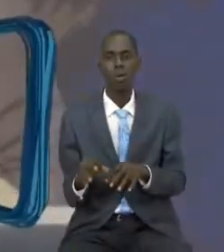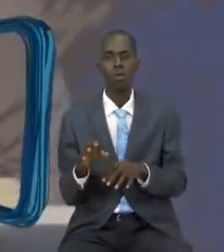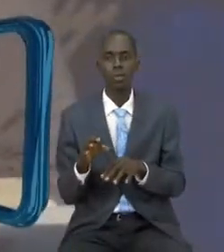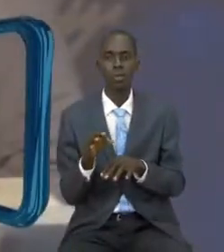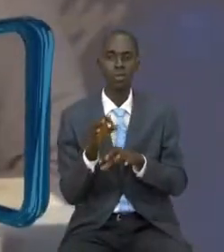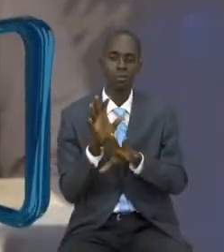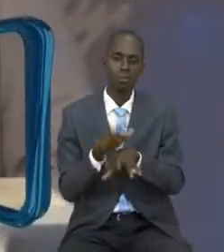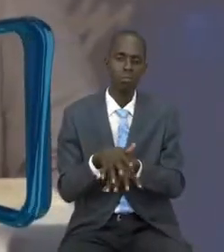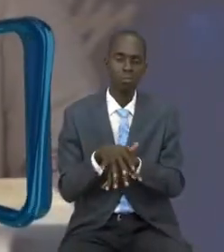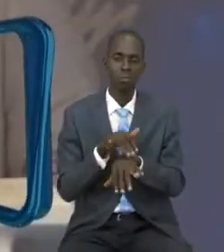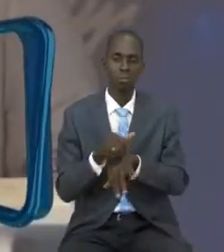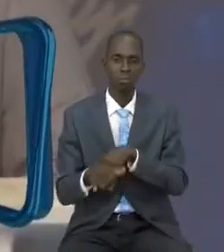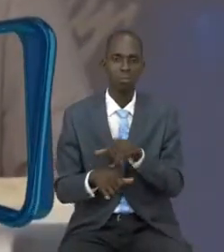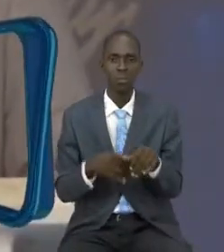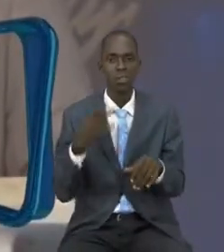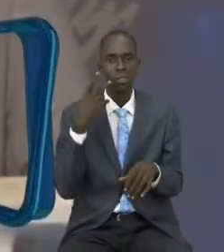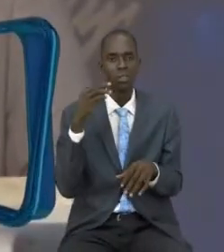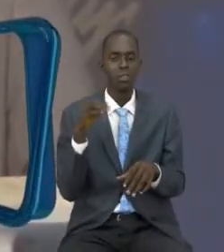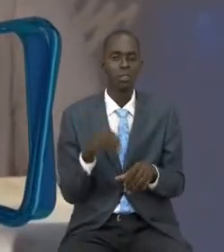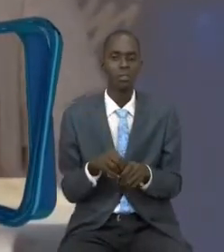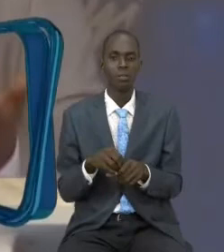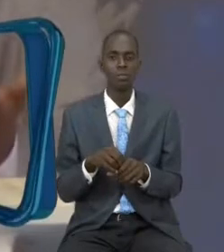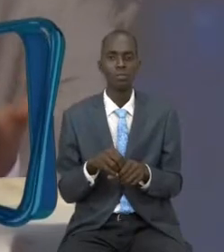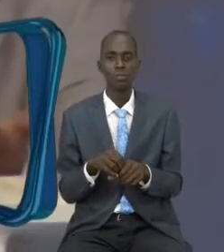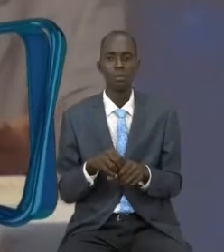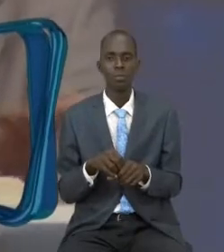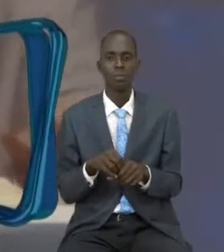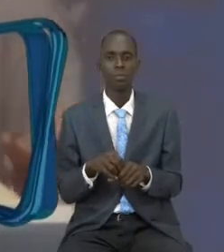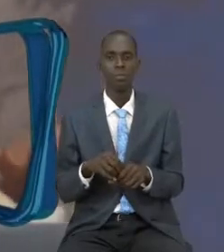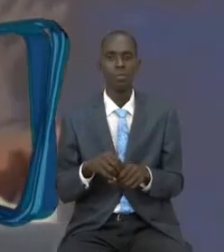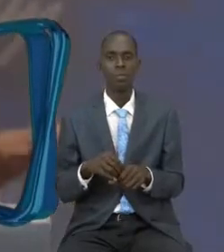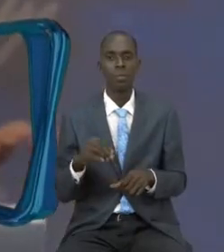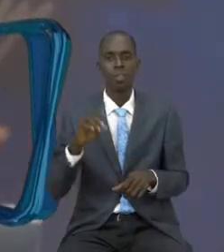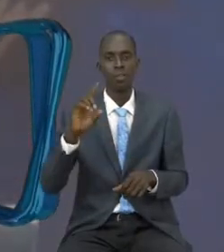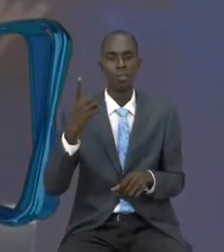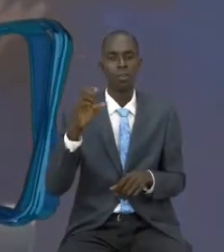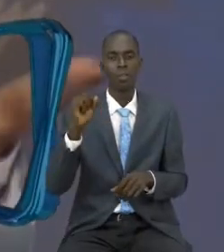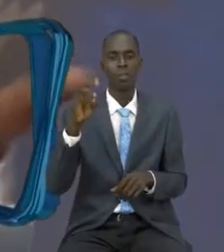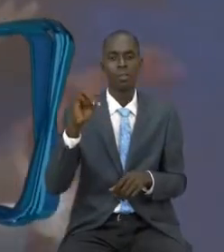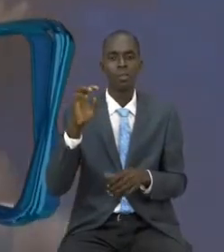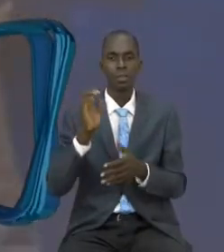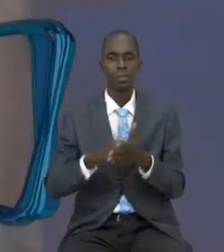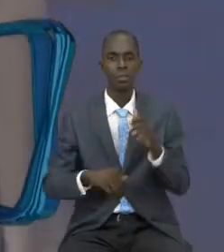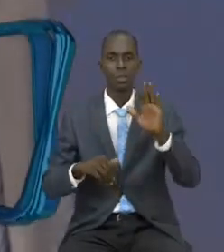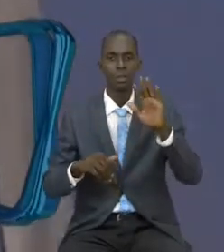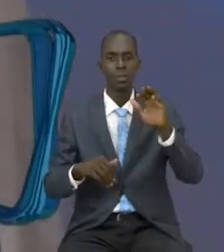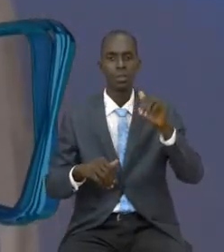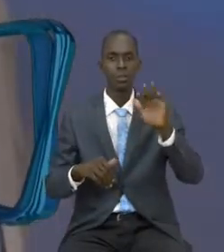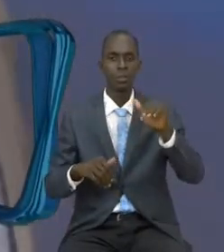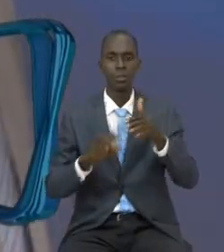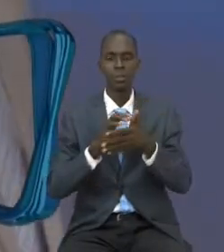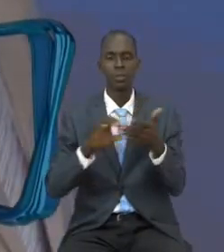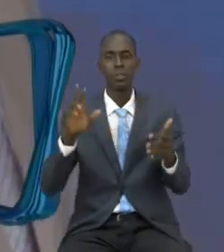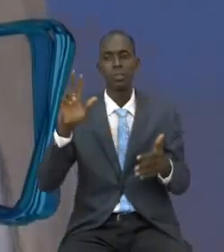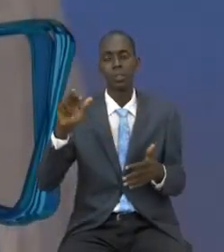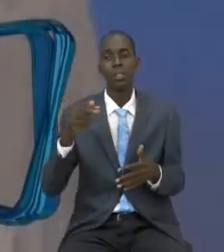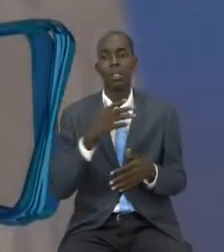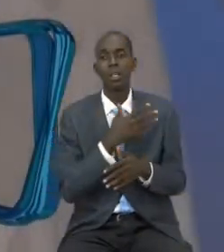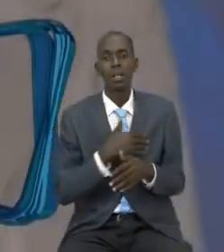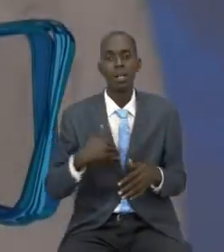from verse 13. And Samuel came to Saul. And Saul said unto